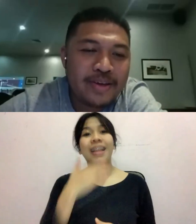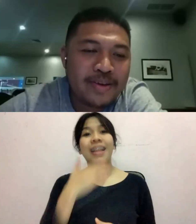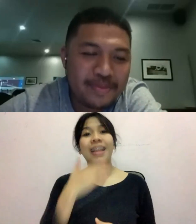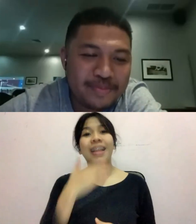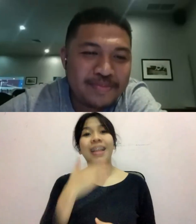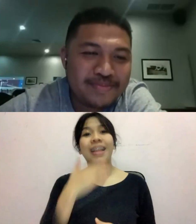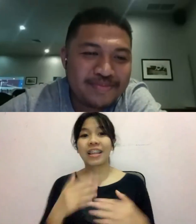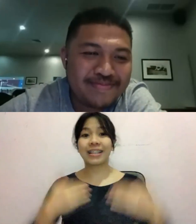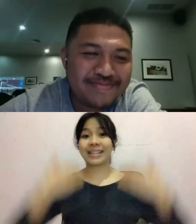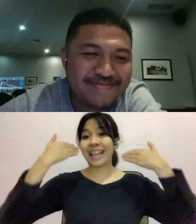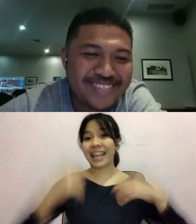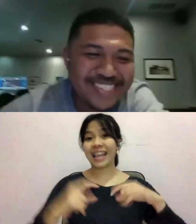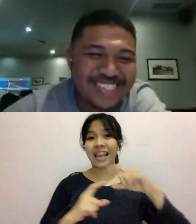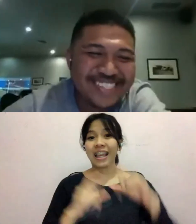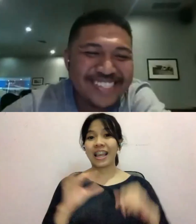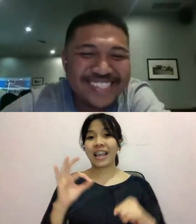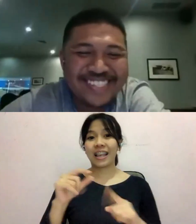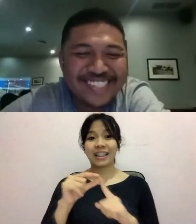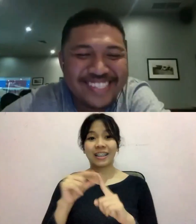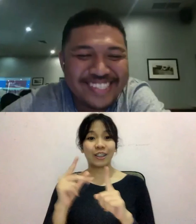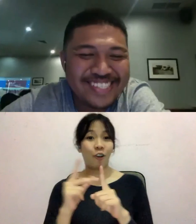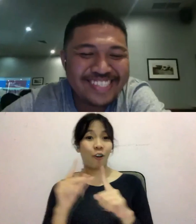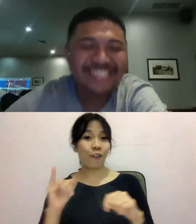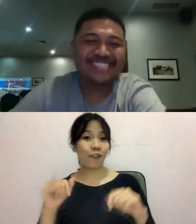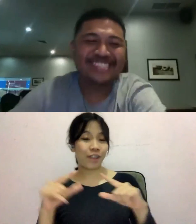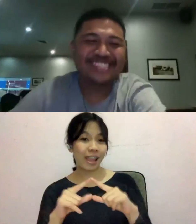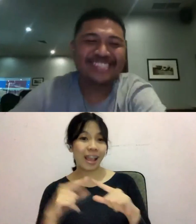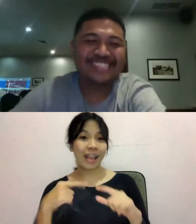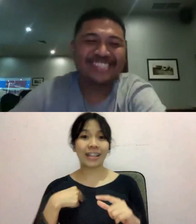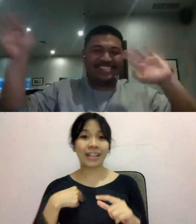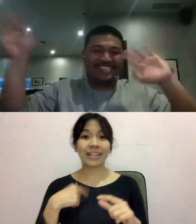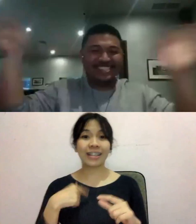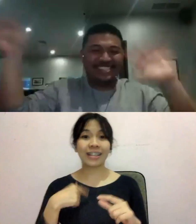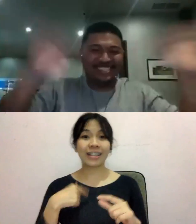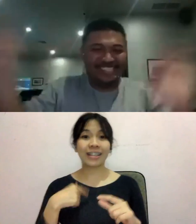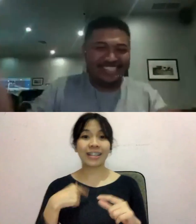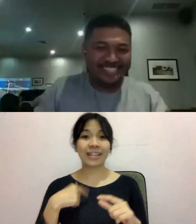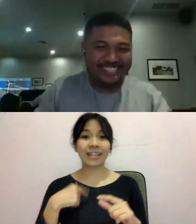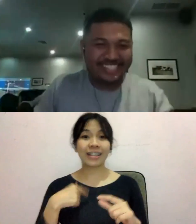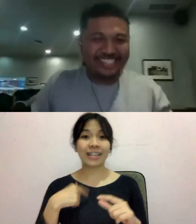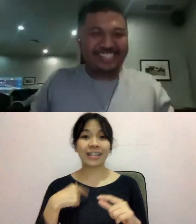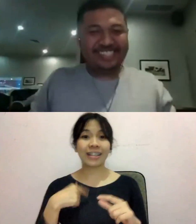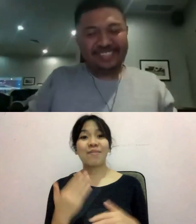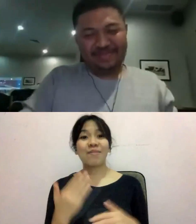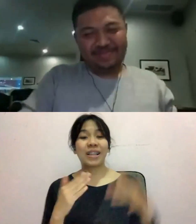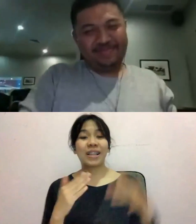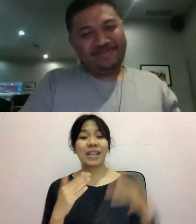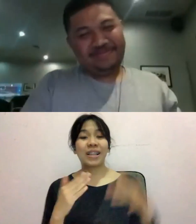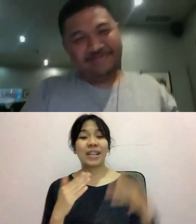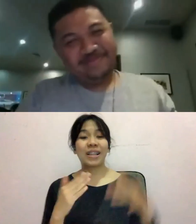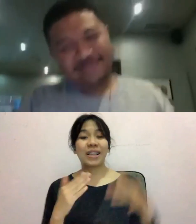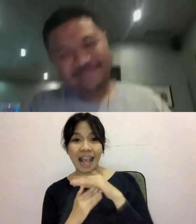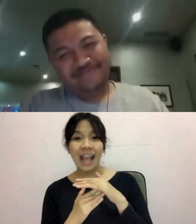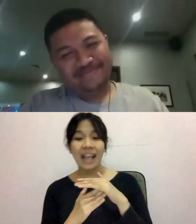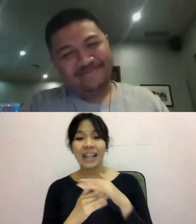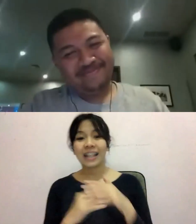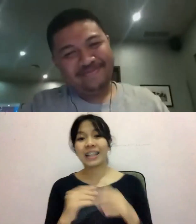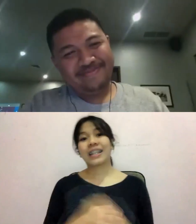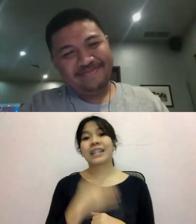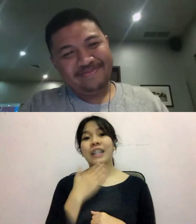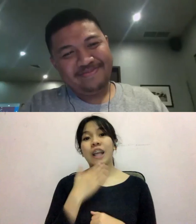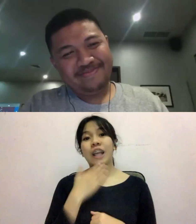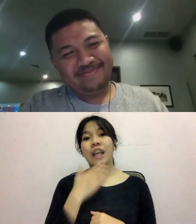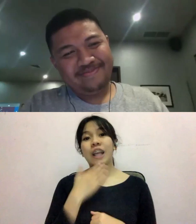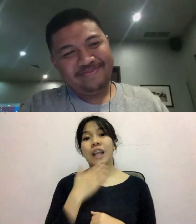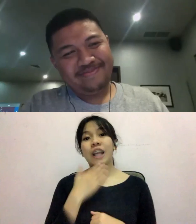your moderator for tonight. Signing off. Enjoy the rest of the evening, and please don't forget to watch 5 Films for